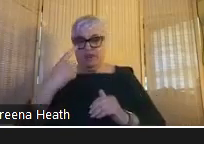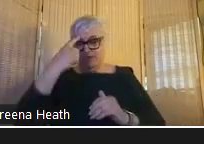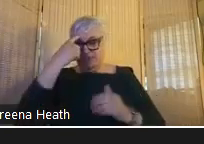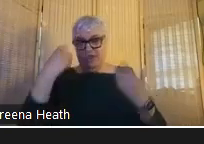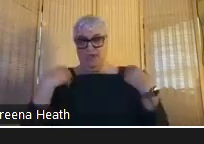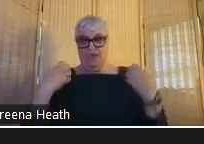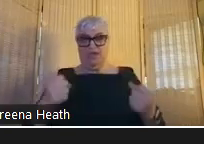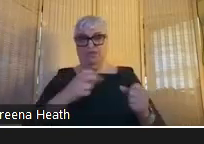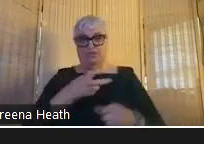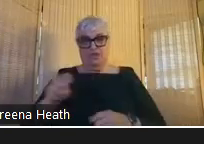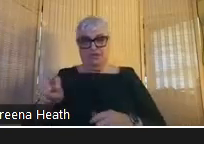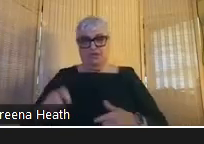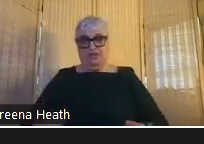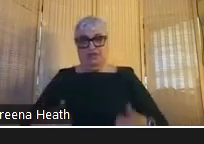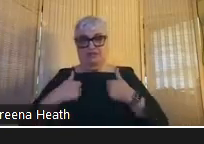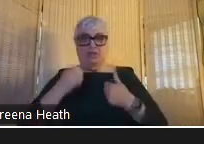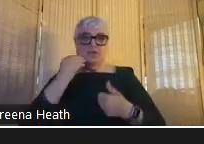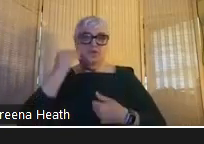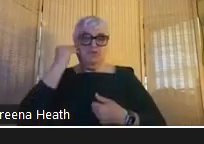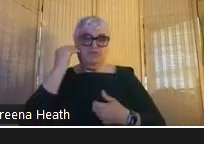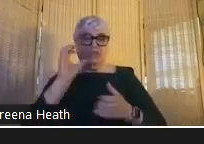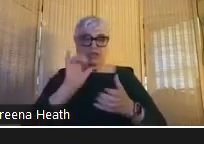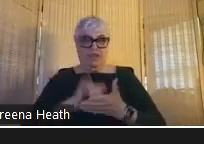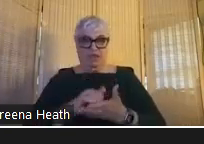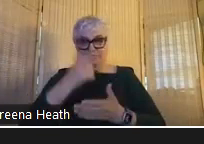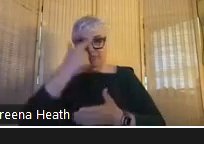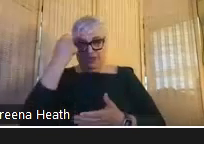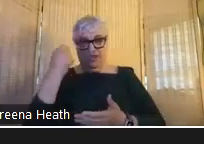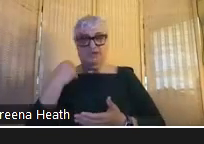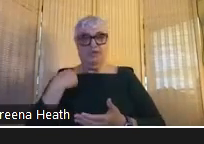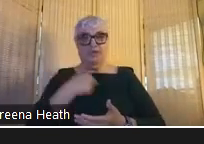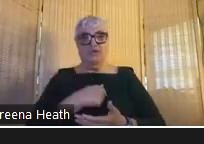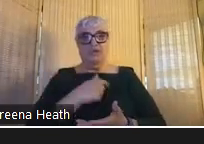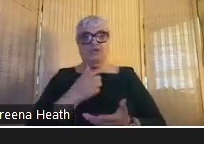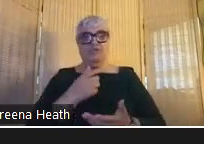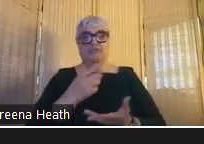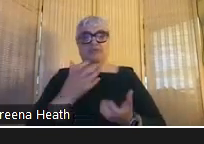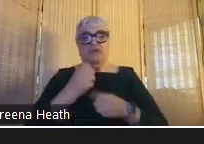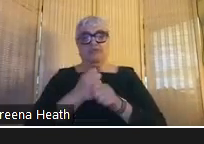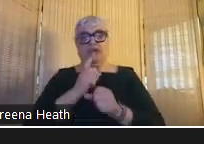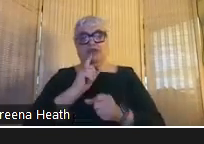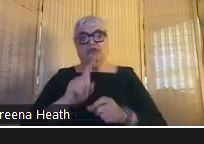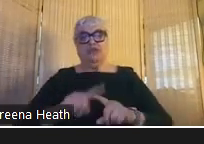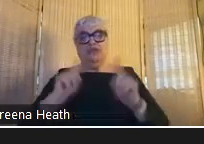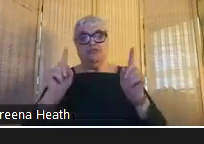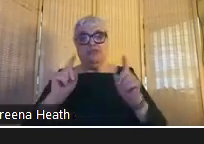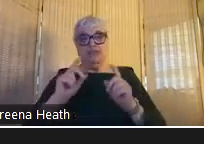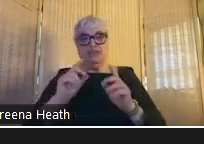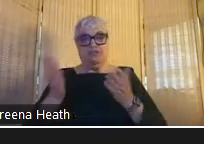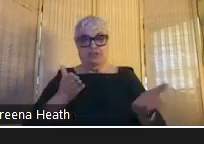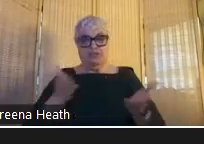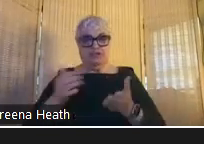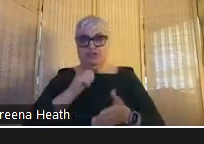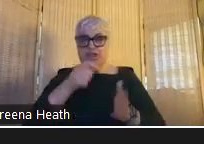home. And that was done intentionally because we wanted to make sure that that's a different type of service that did not require those